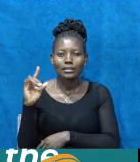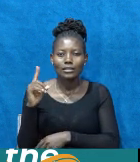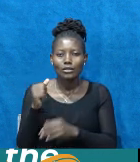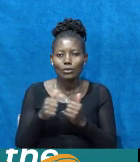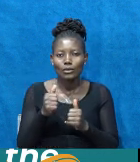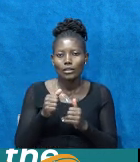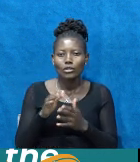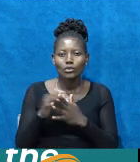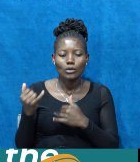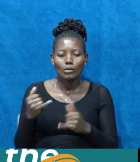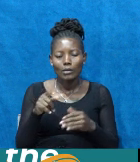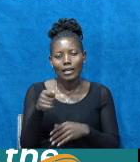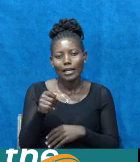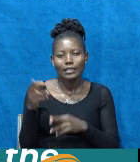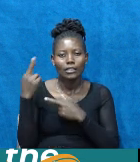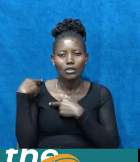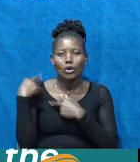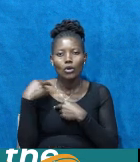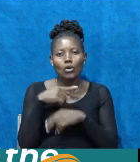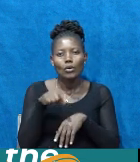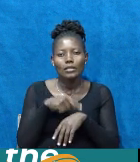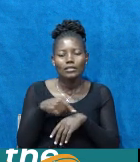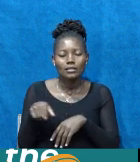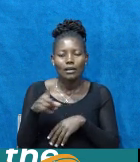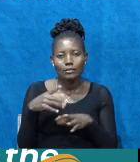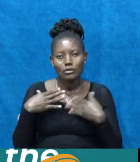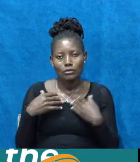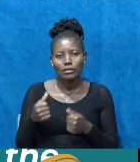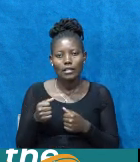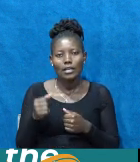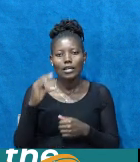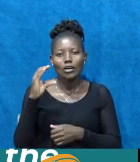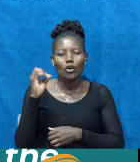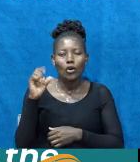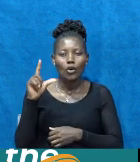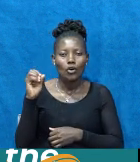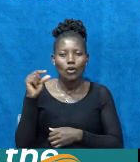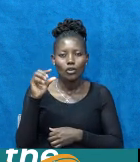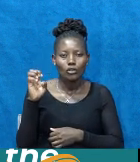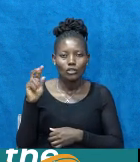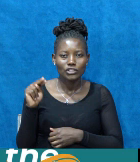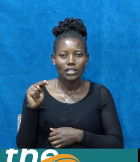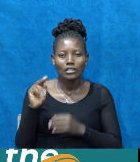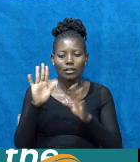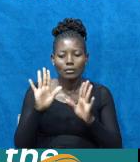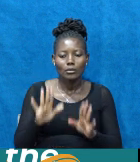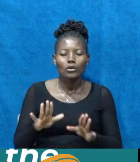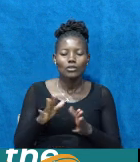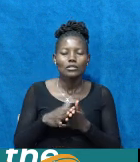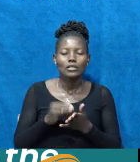that is found in protein sources, usually will play a key role when it comes to healing of wounds.